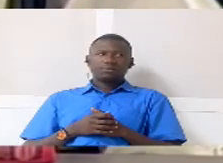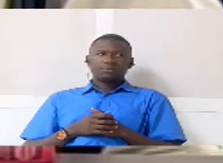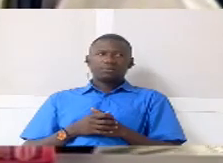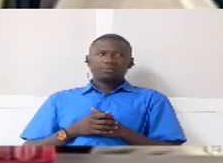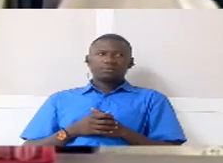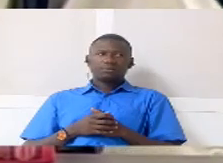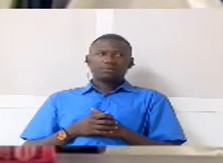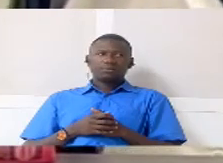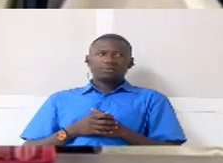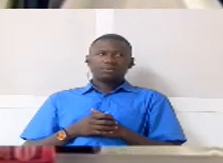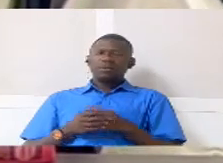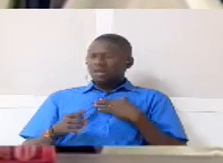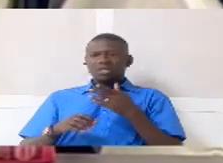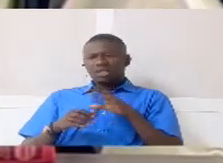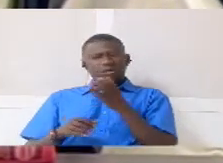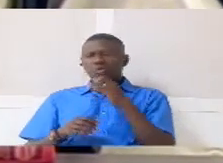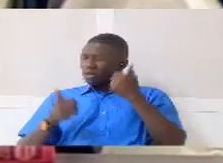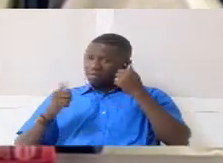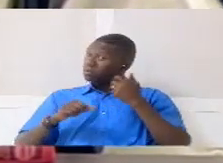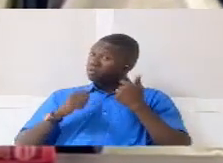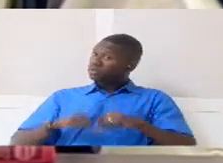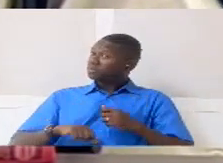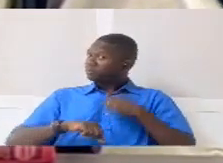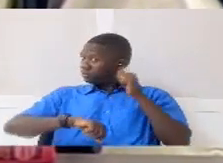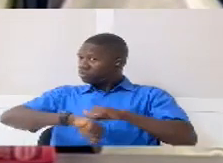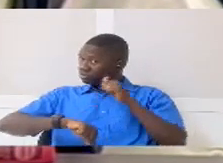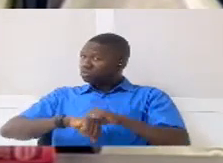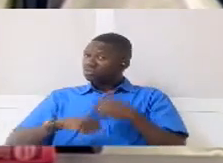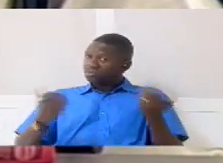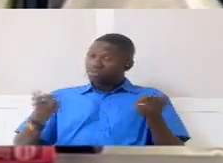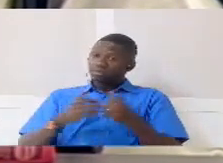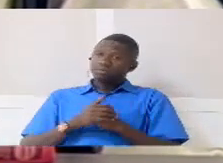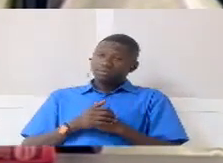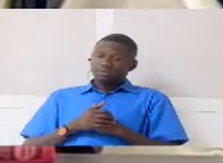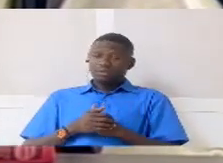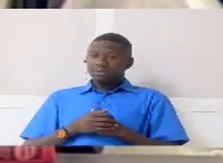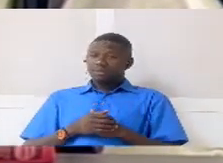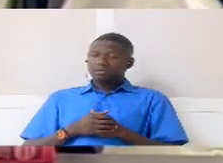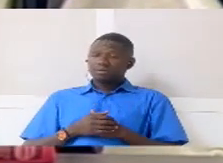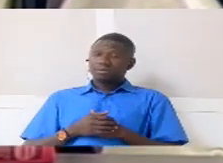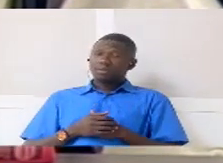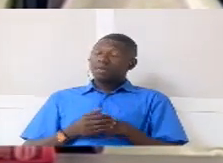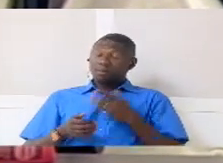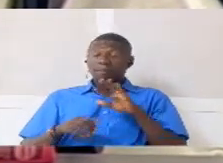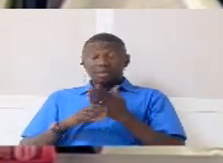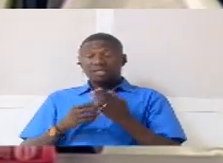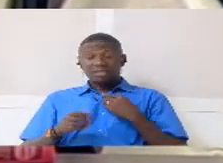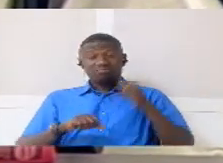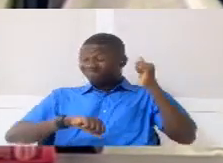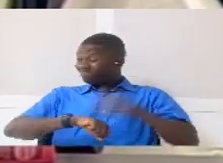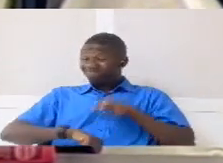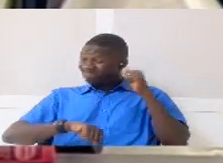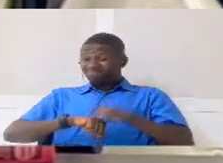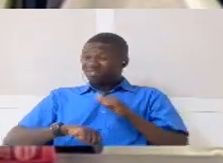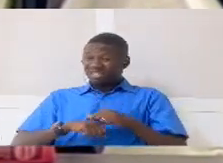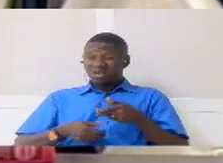Well, that can only be referred to as brutality. He was brutalized in a way that he